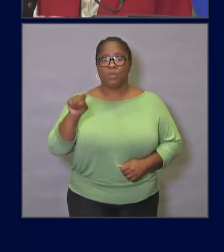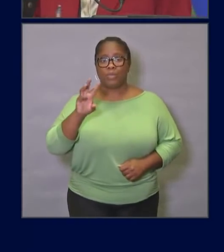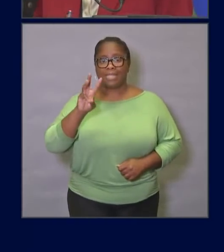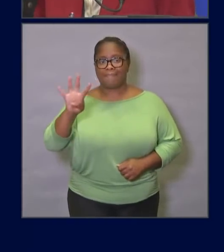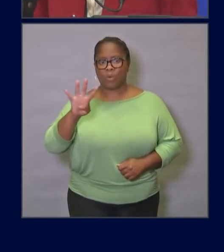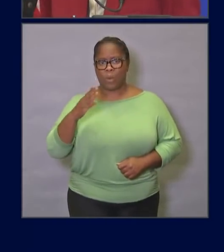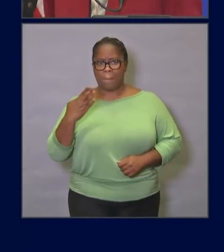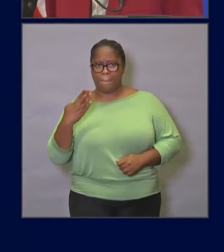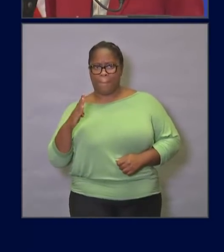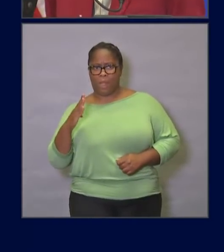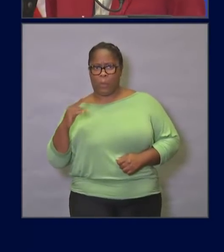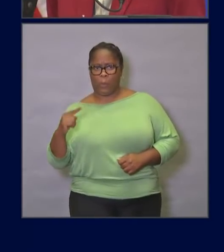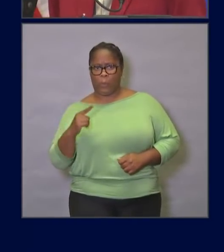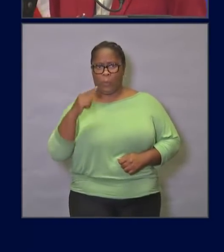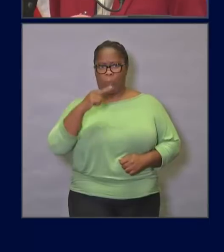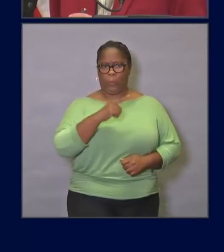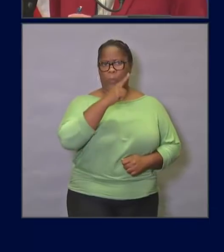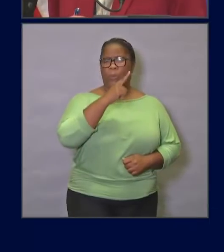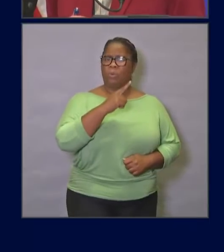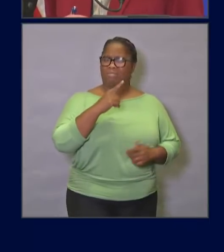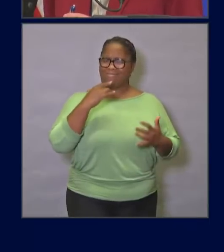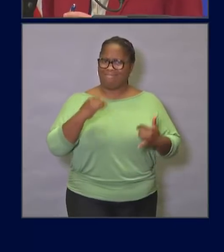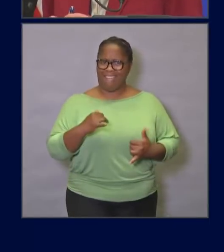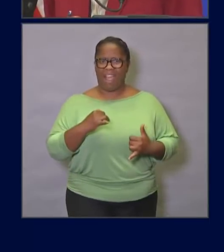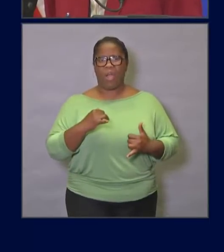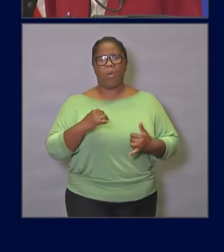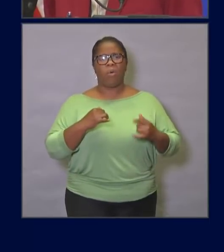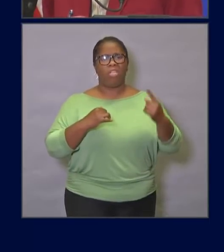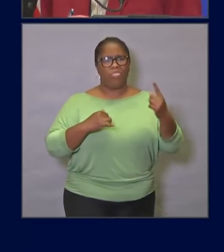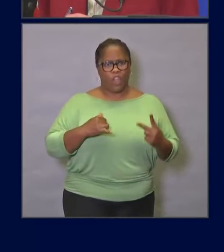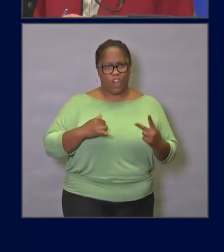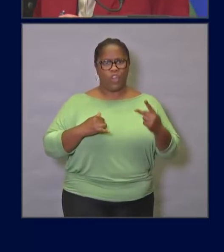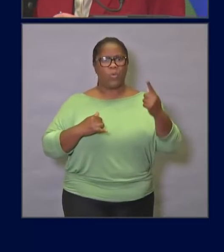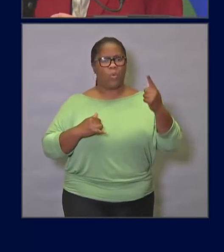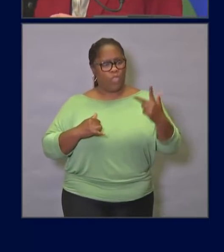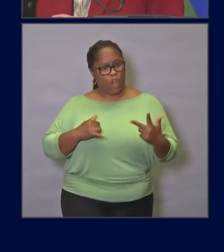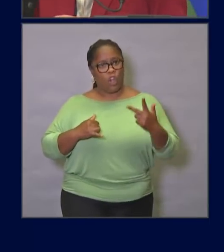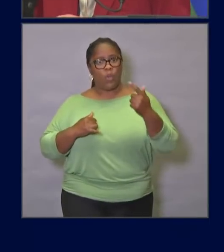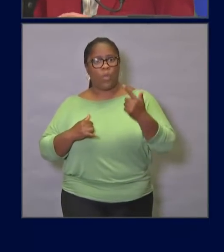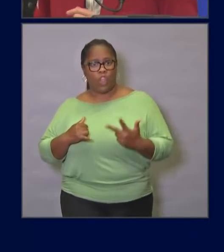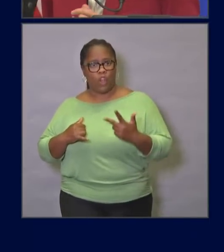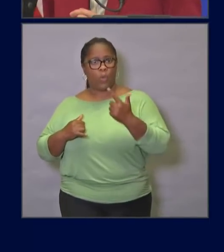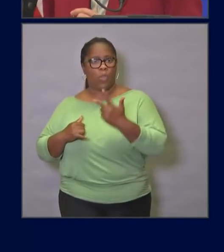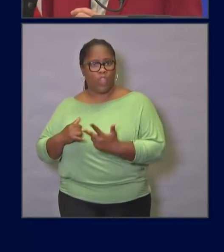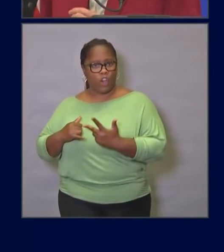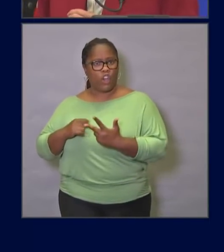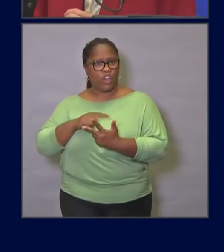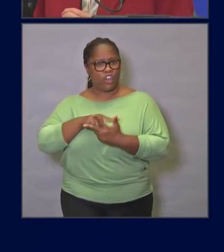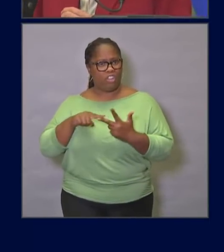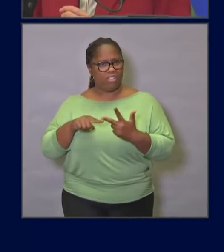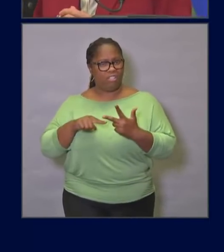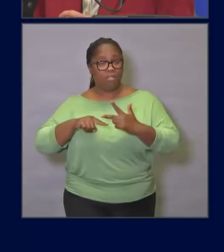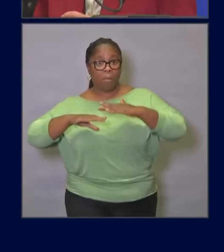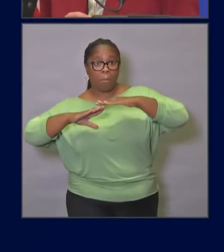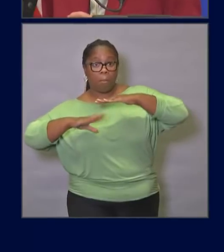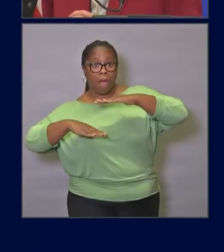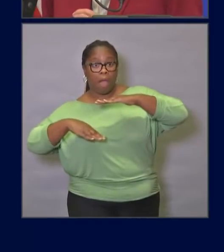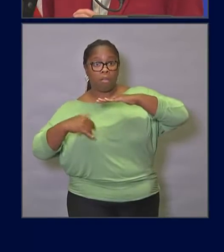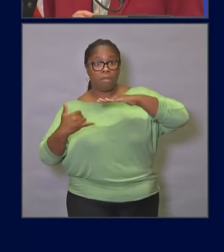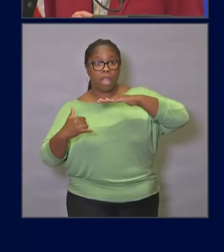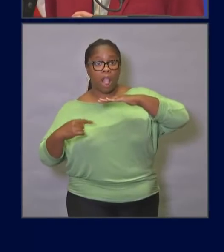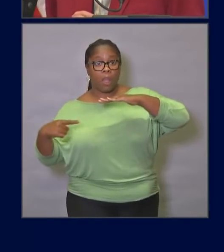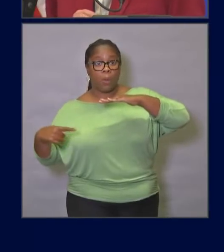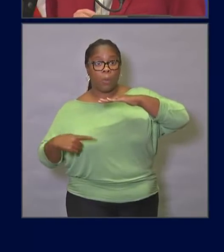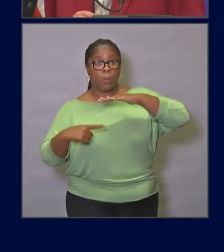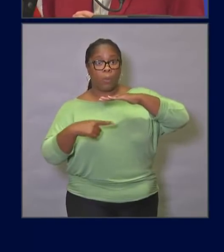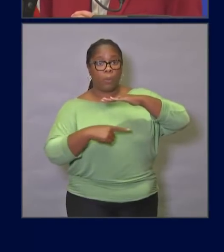the blue line, each are making up about a third of the people who are hospitalized. The very bottom line in yellow